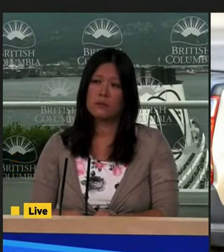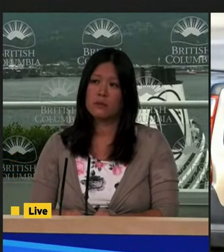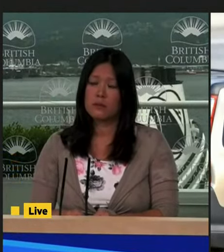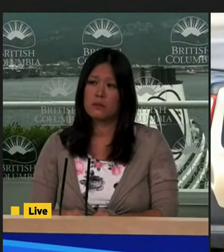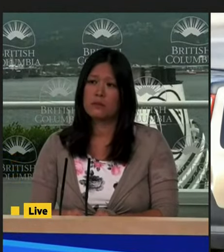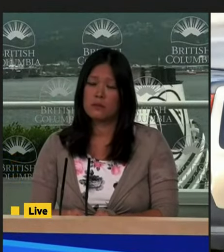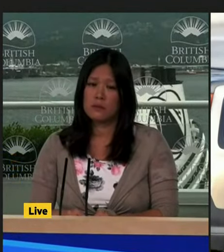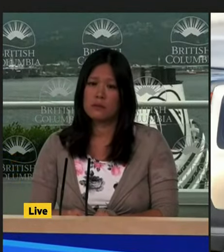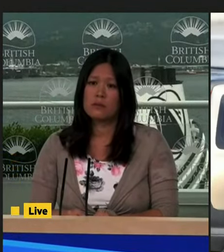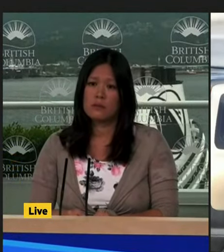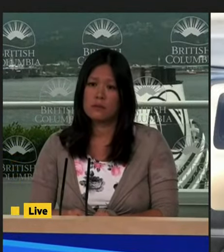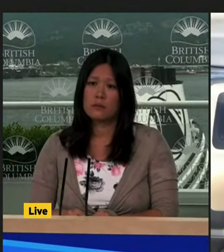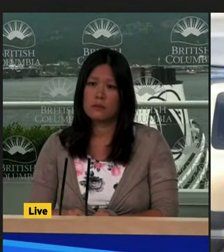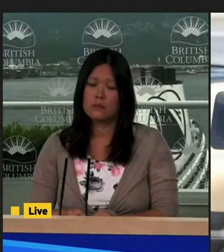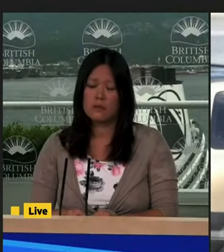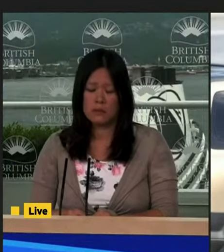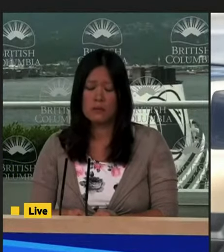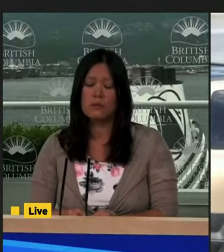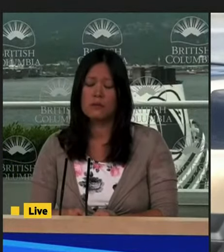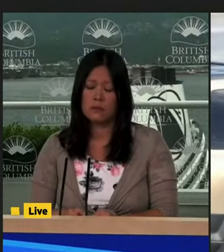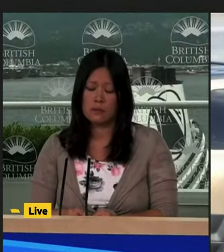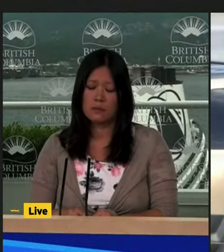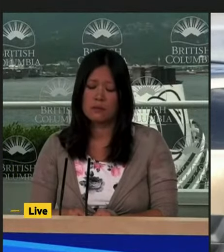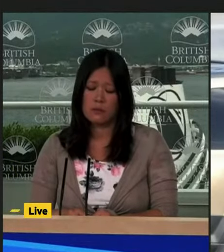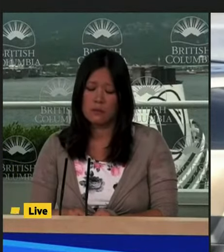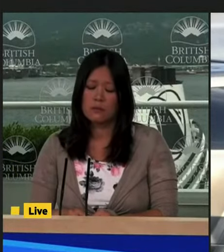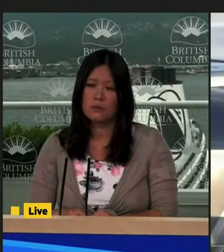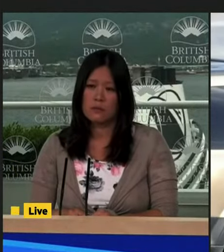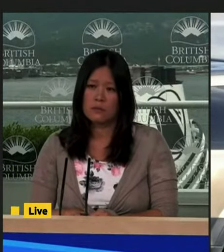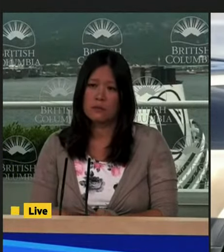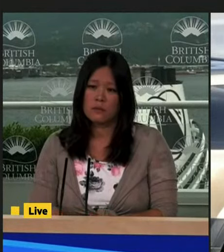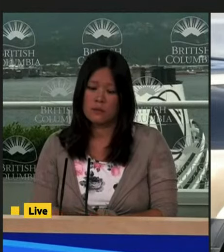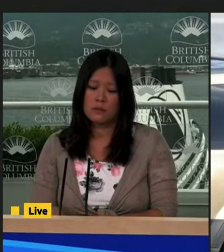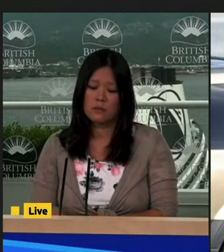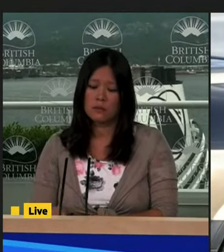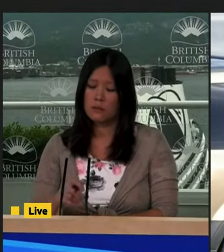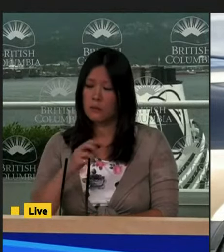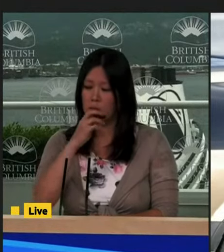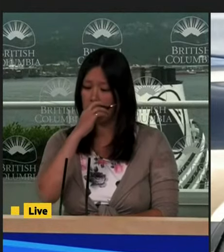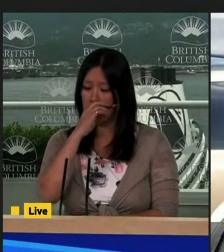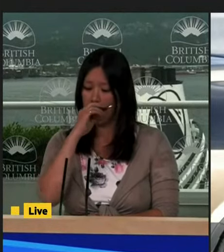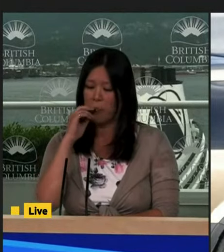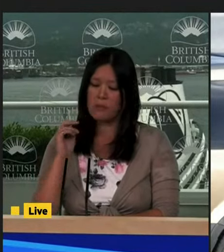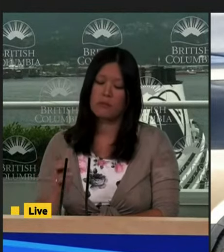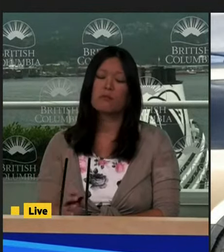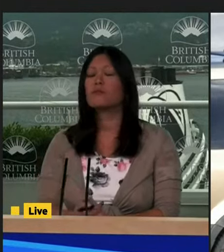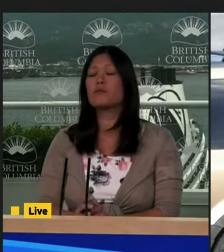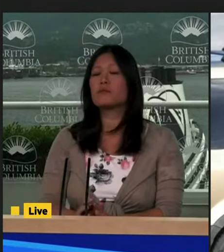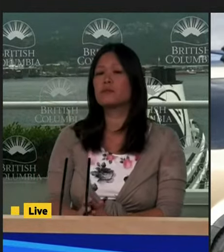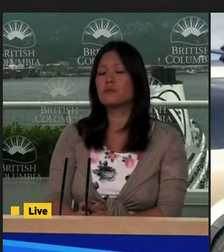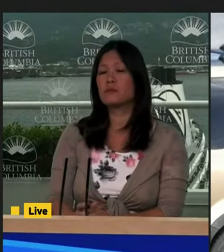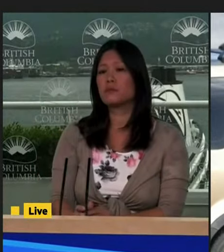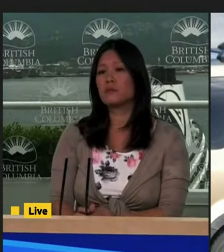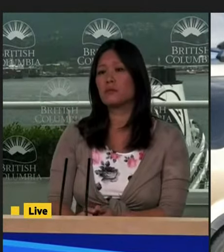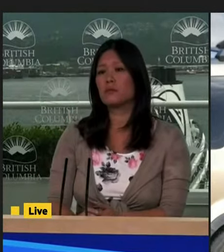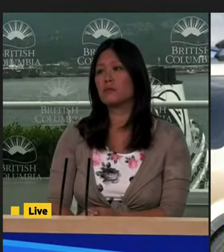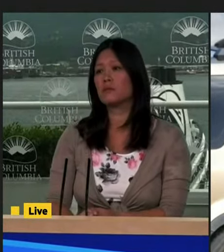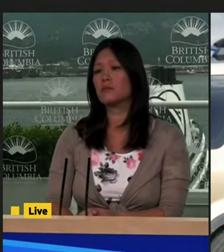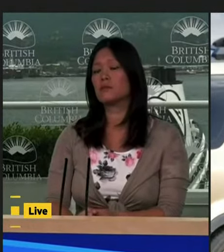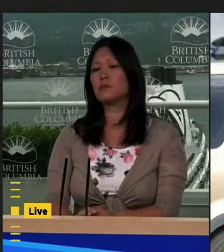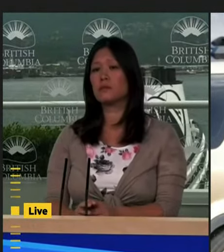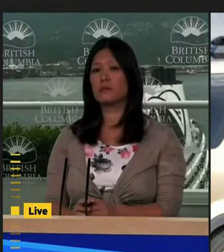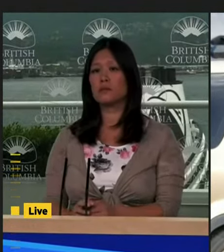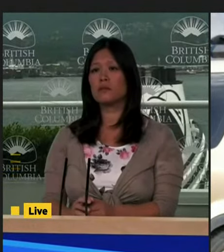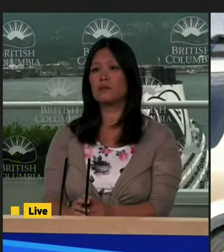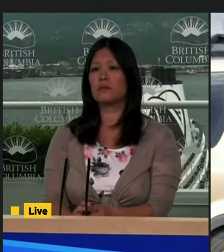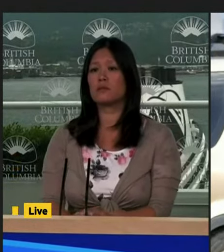I do, and it relates to the last portion of your answer there. Premier Eby this morning in a radio interview said, you know, something that